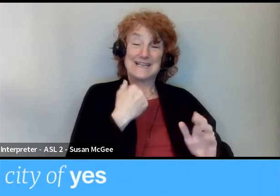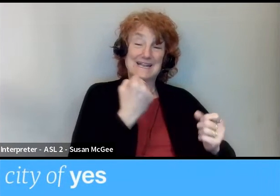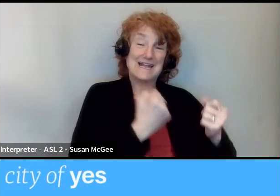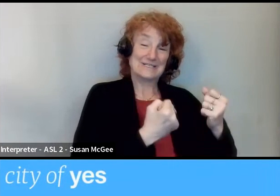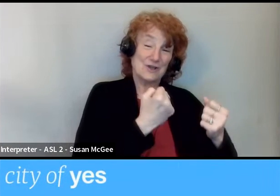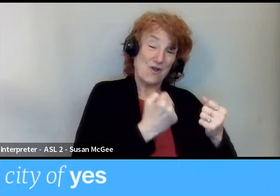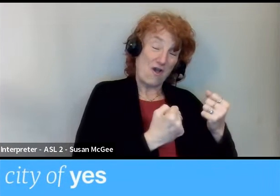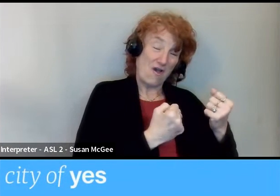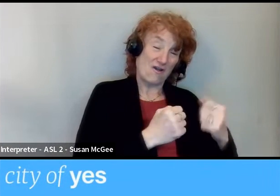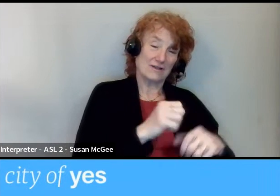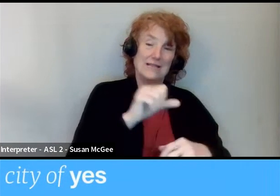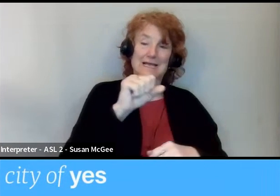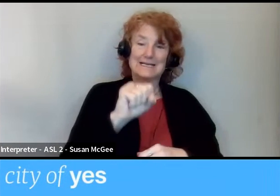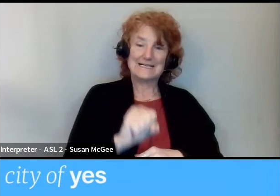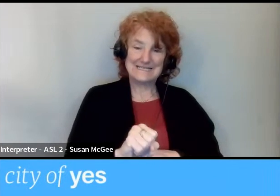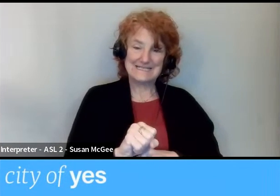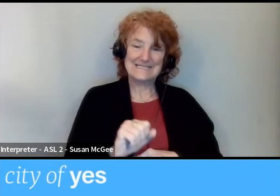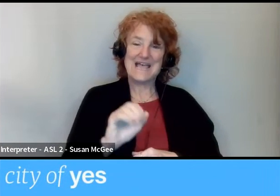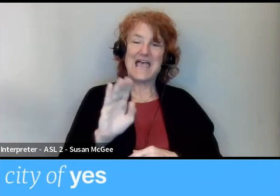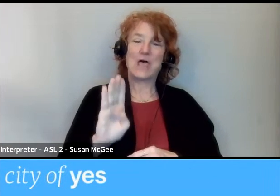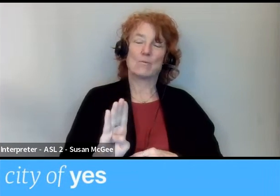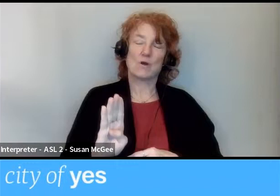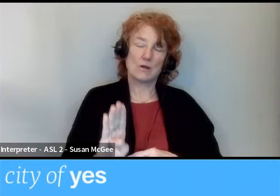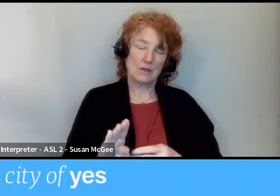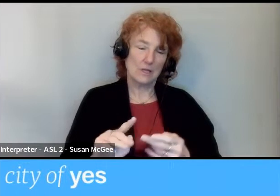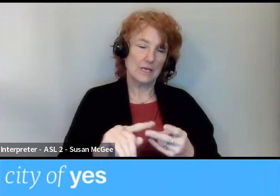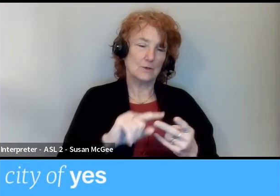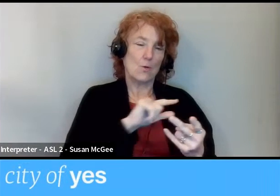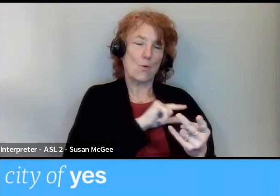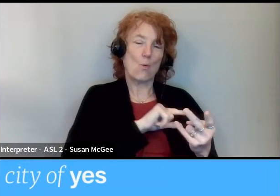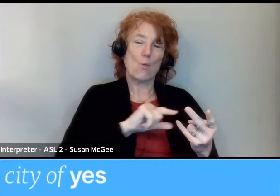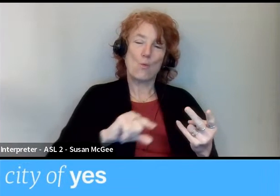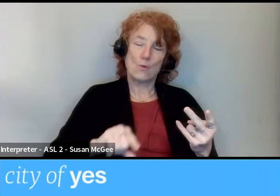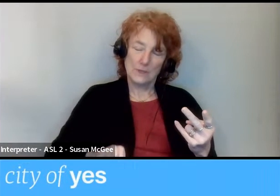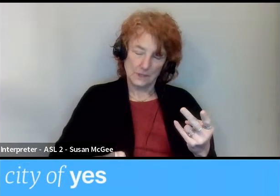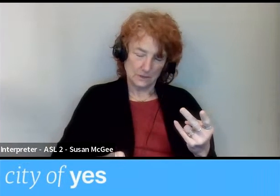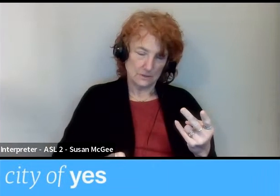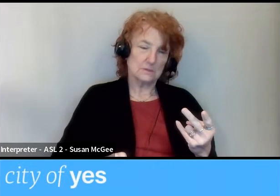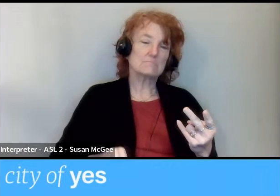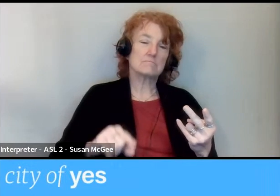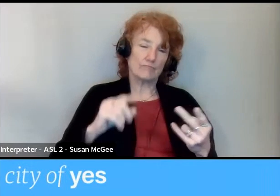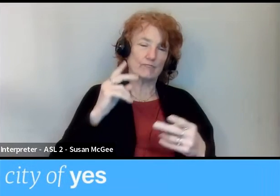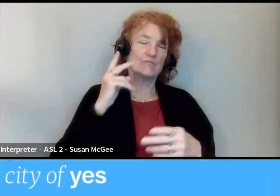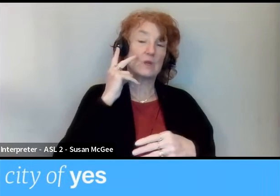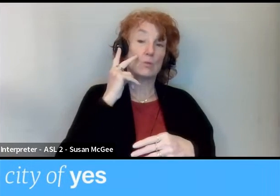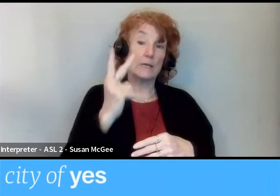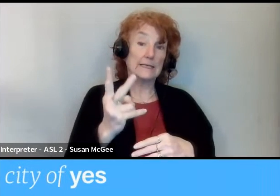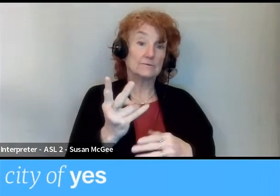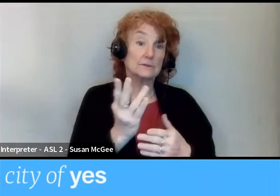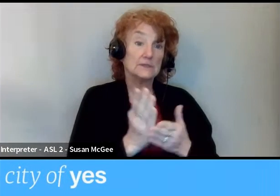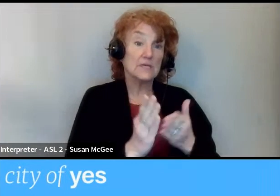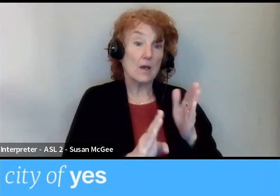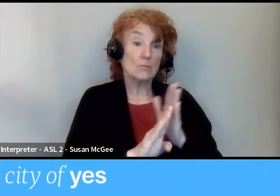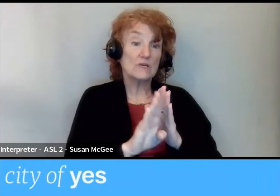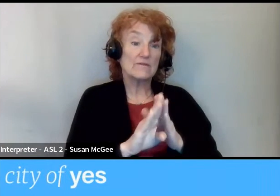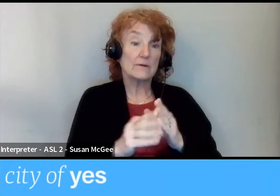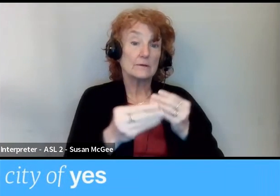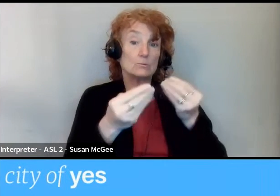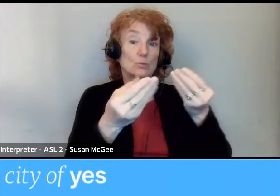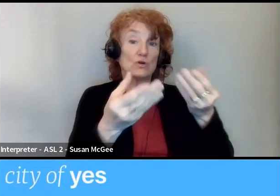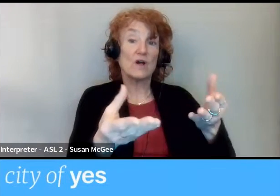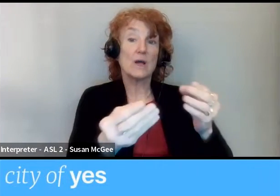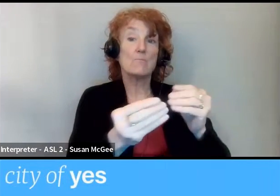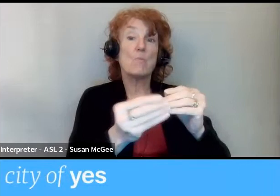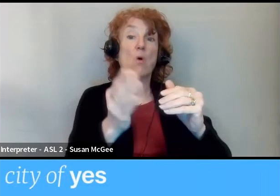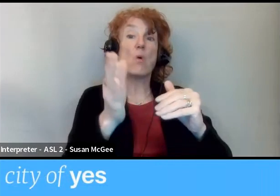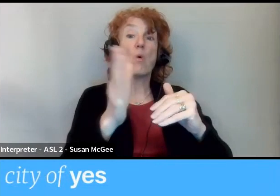Eastern Queens, we've seen developers providing more parking than necessary under the existing regulations.